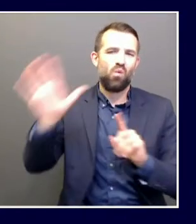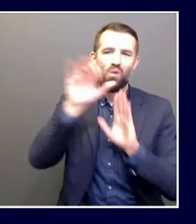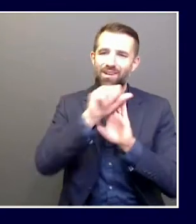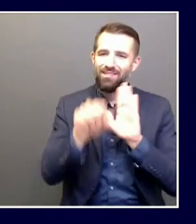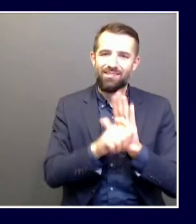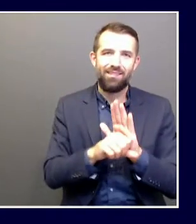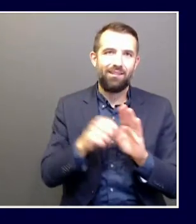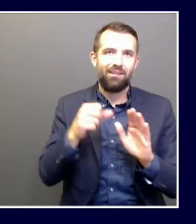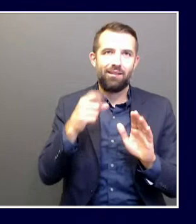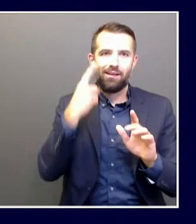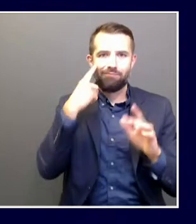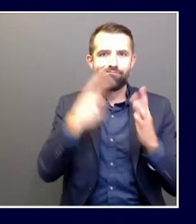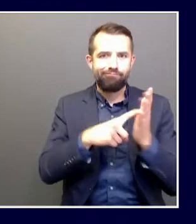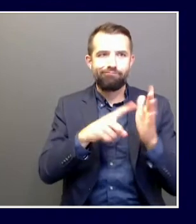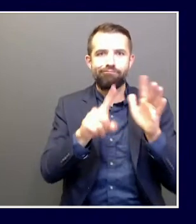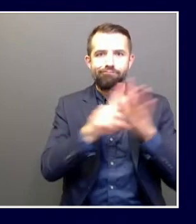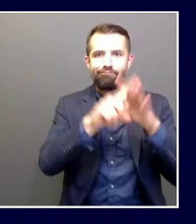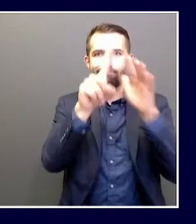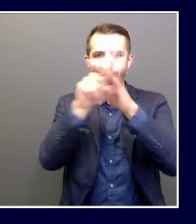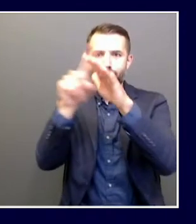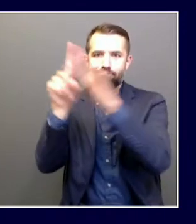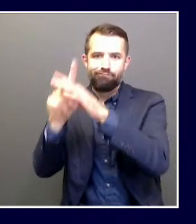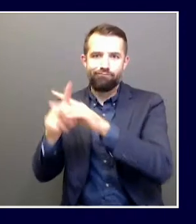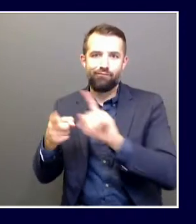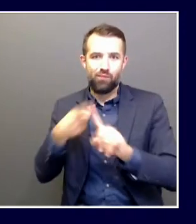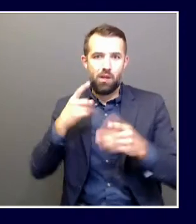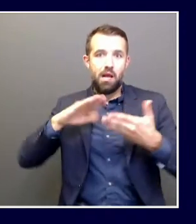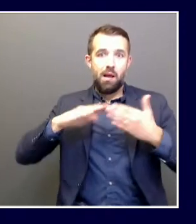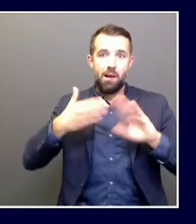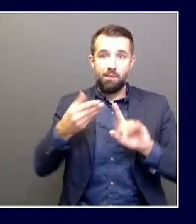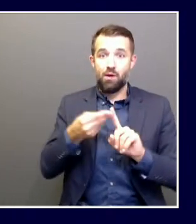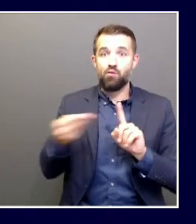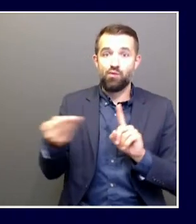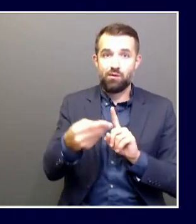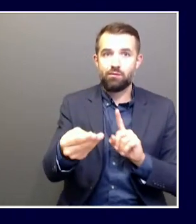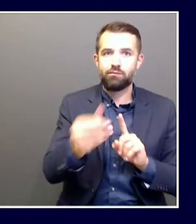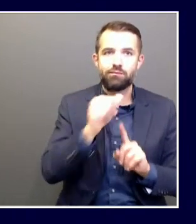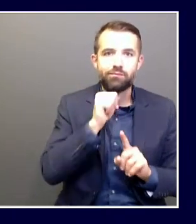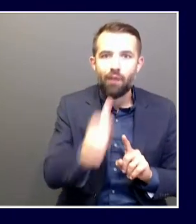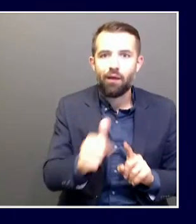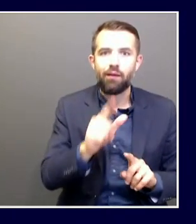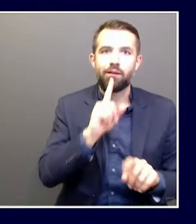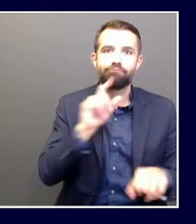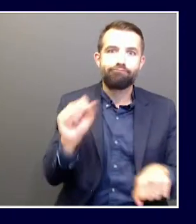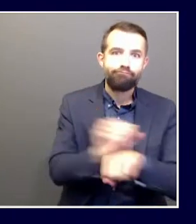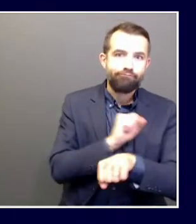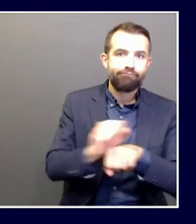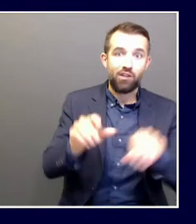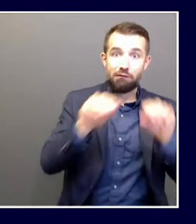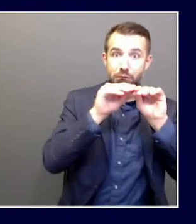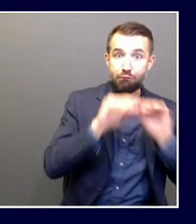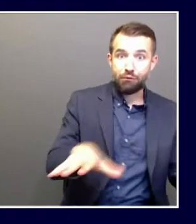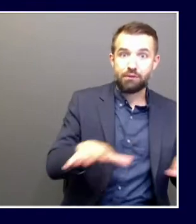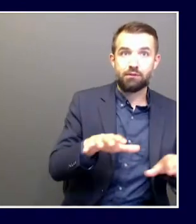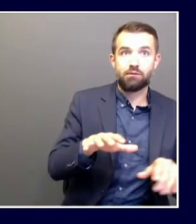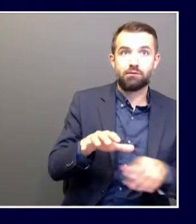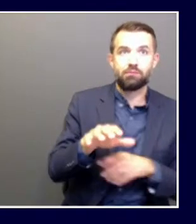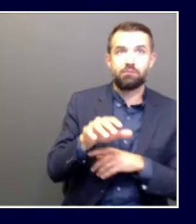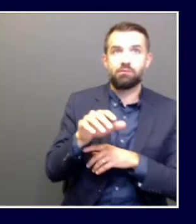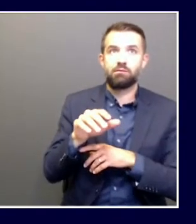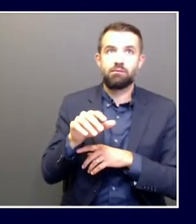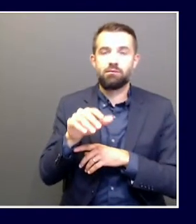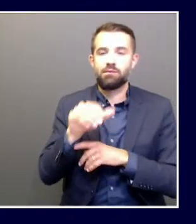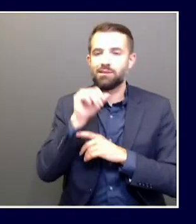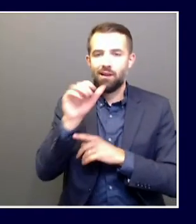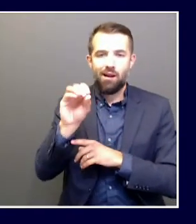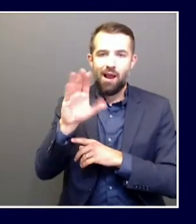function of community transmission rather than being driven by focal outbreaks. Got it. Thank you. Mm-hmm. Yep, thanks. Let